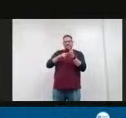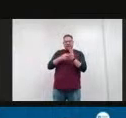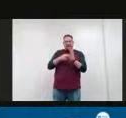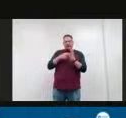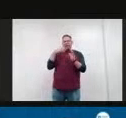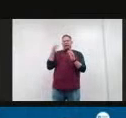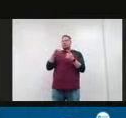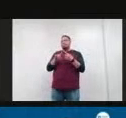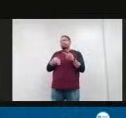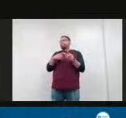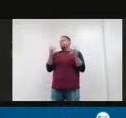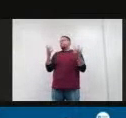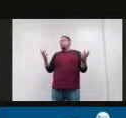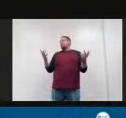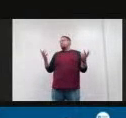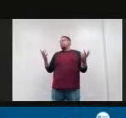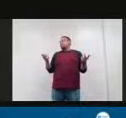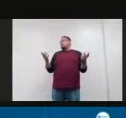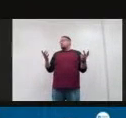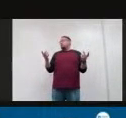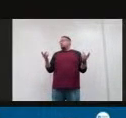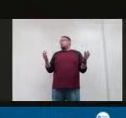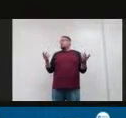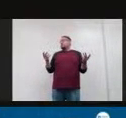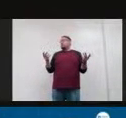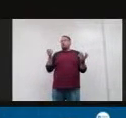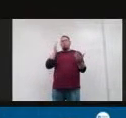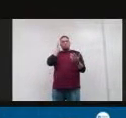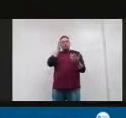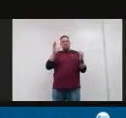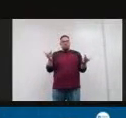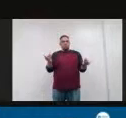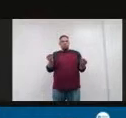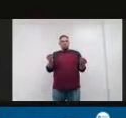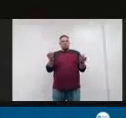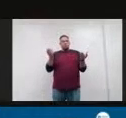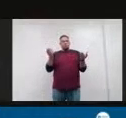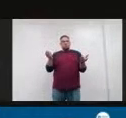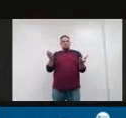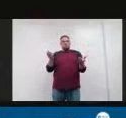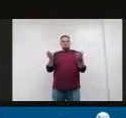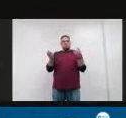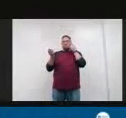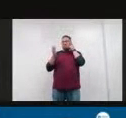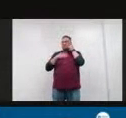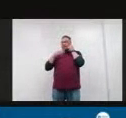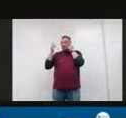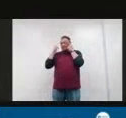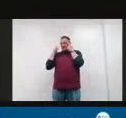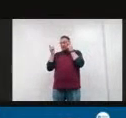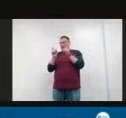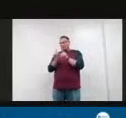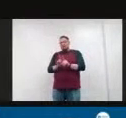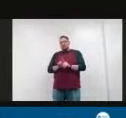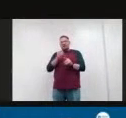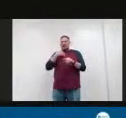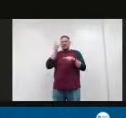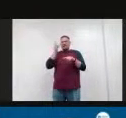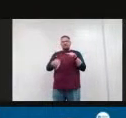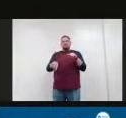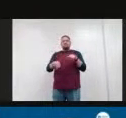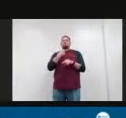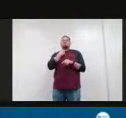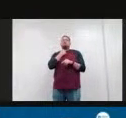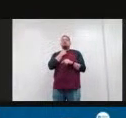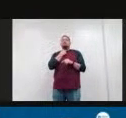and what are the, what it will do, yet what is my thinking. I cannot bind myself by